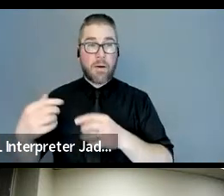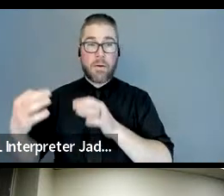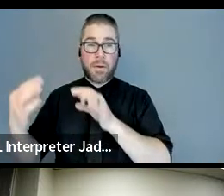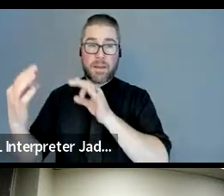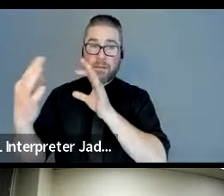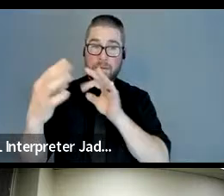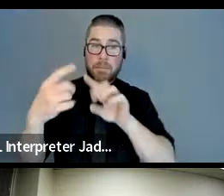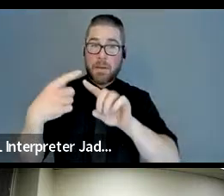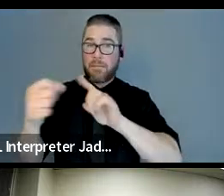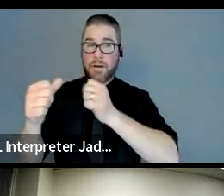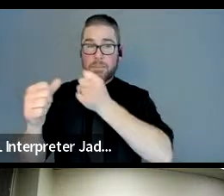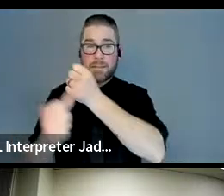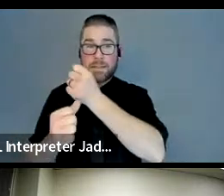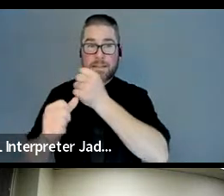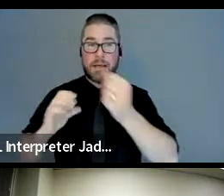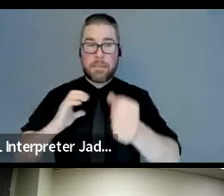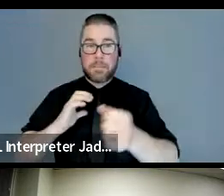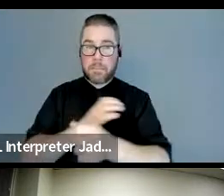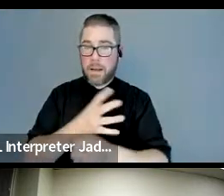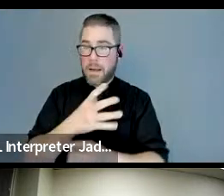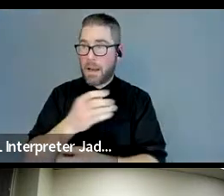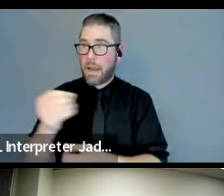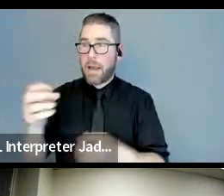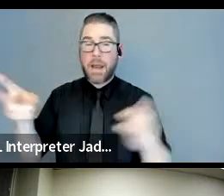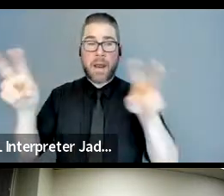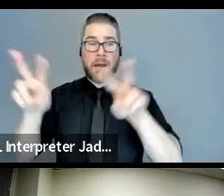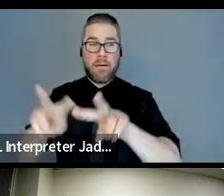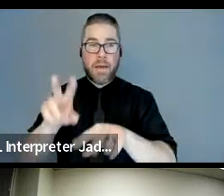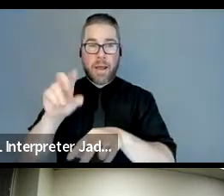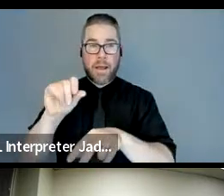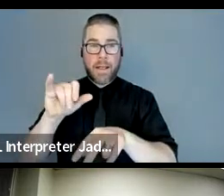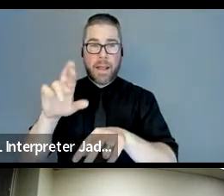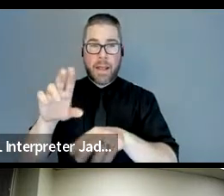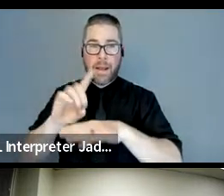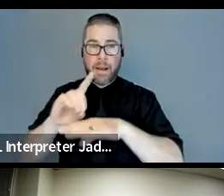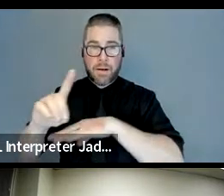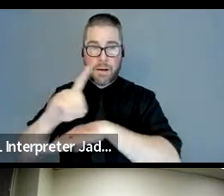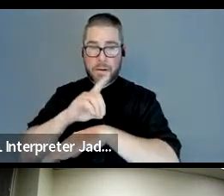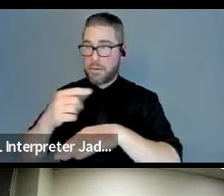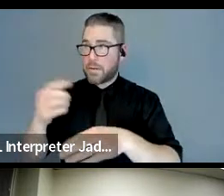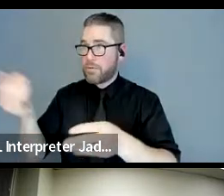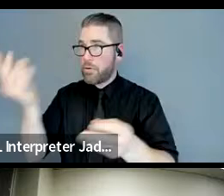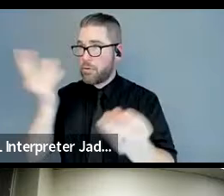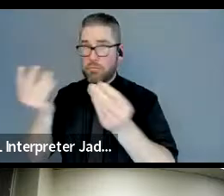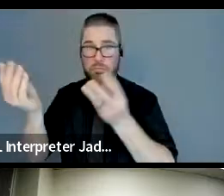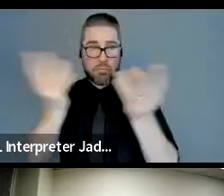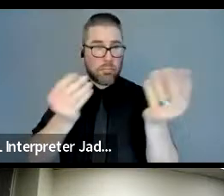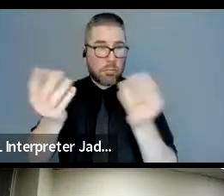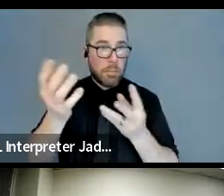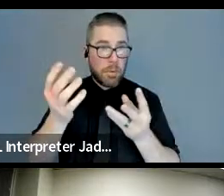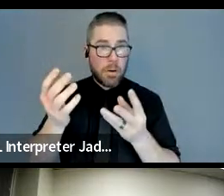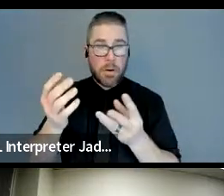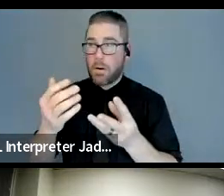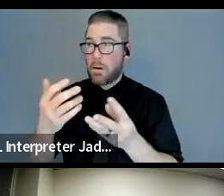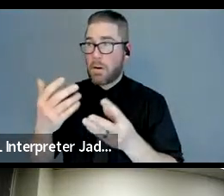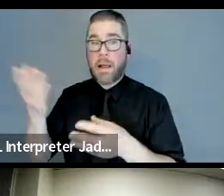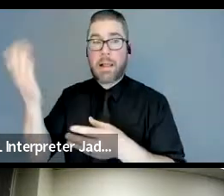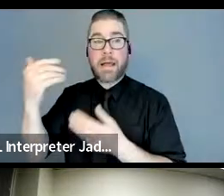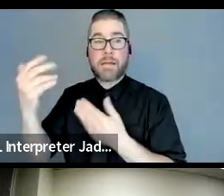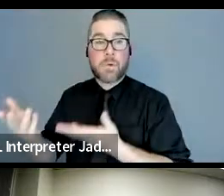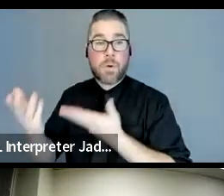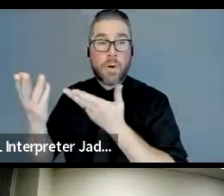Valley Air District. In our last proposal, we were made aware that the purchasing of a work